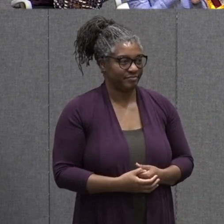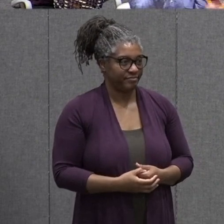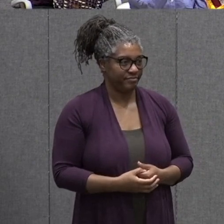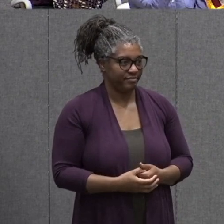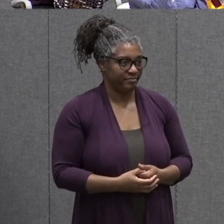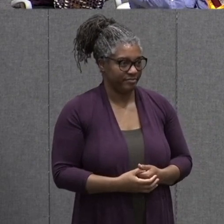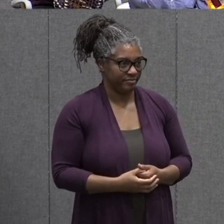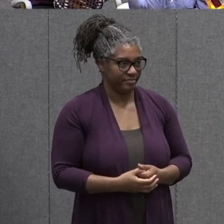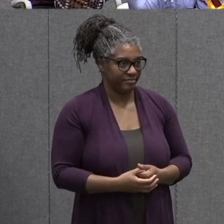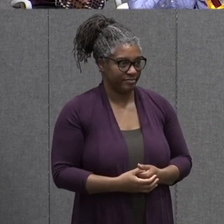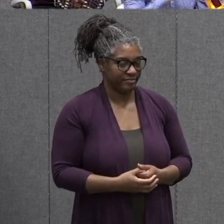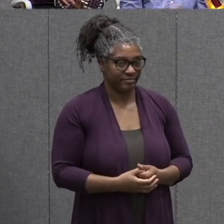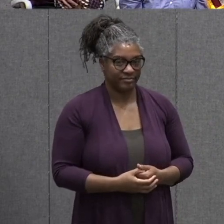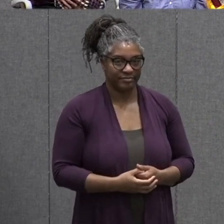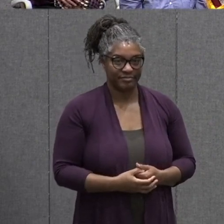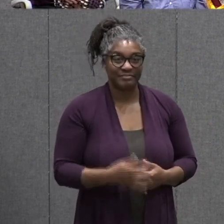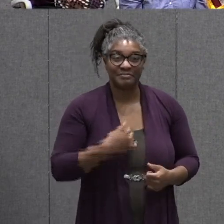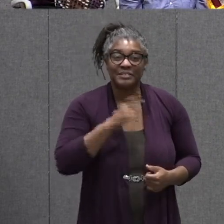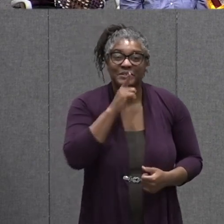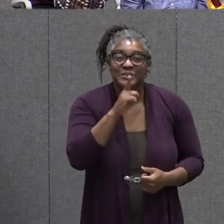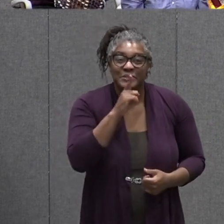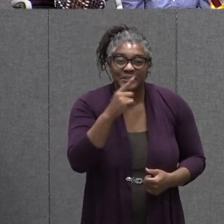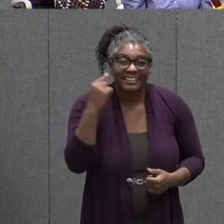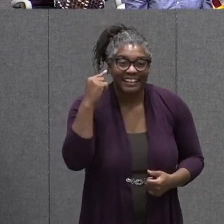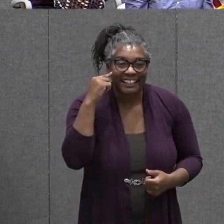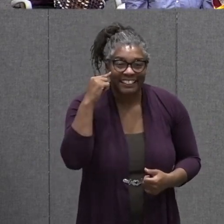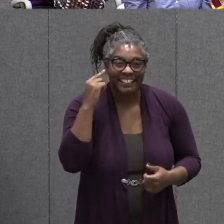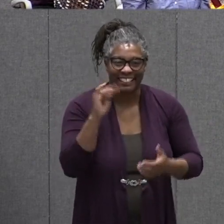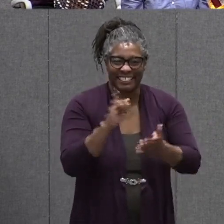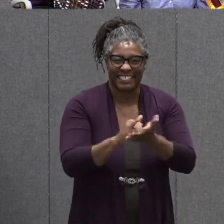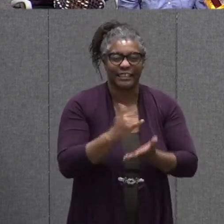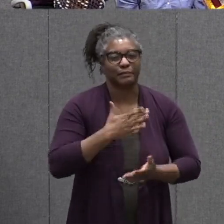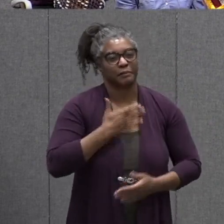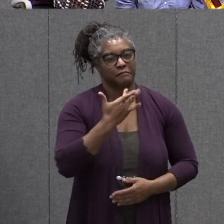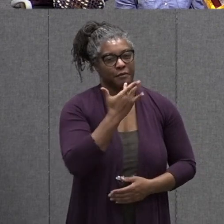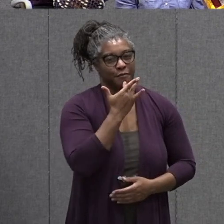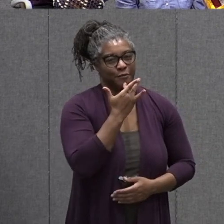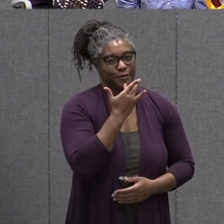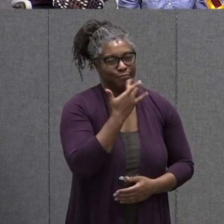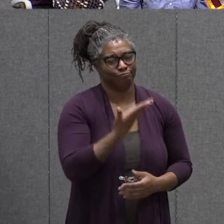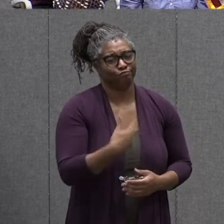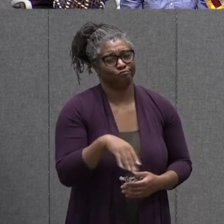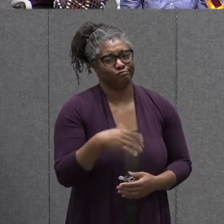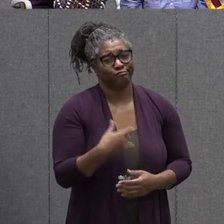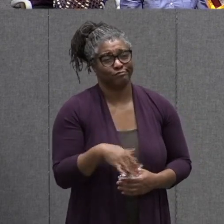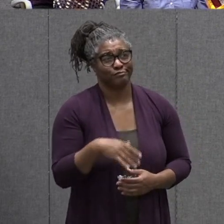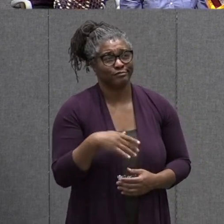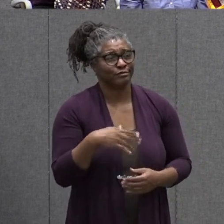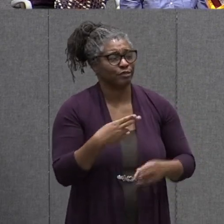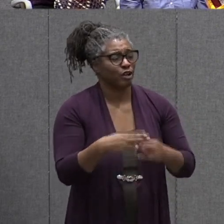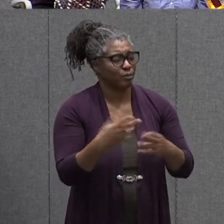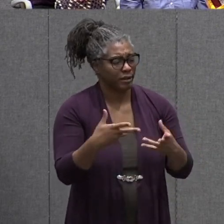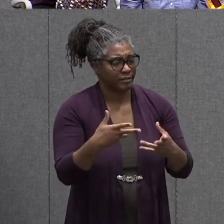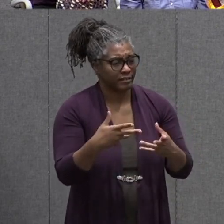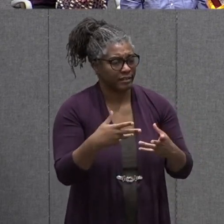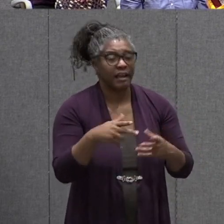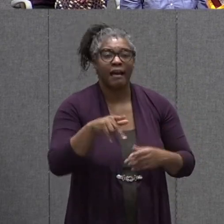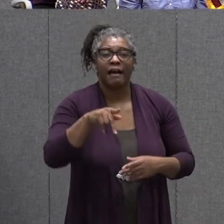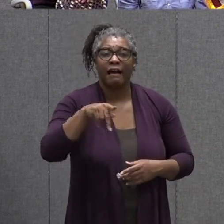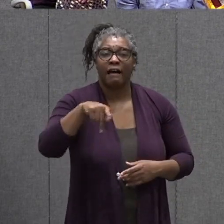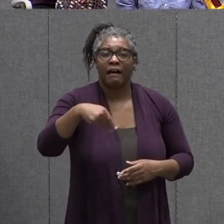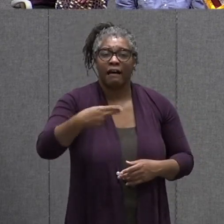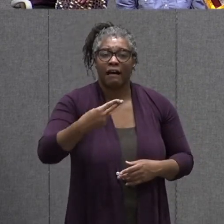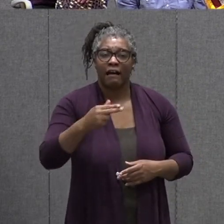So I really think that that's probably my favorite. I like that. I don't know, what are we going to call that? I think I call it phasing. It's